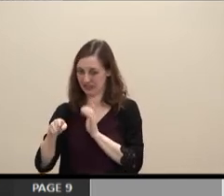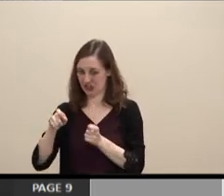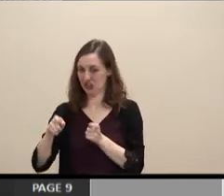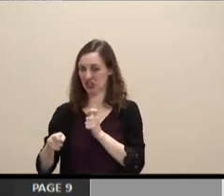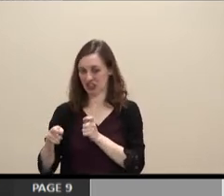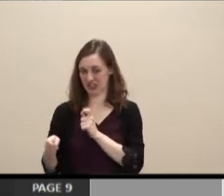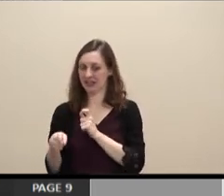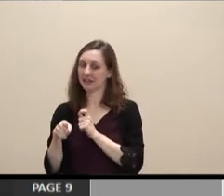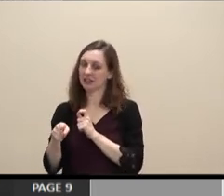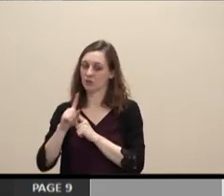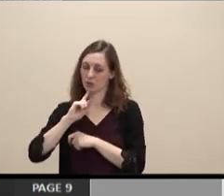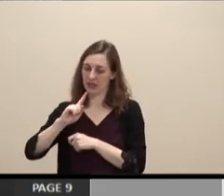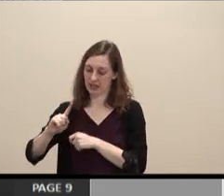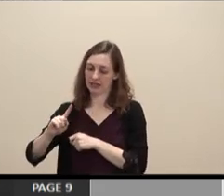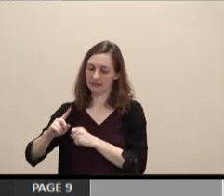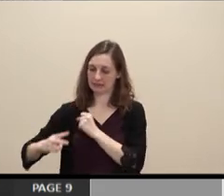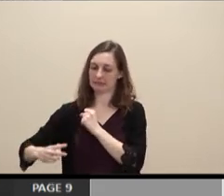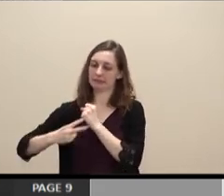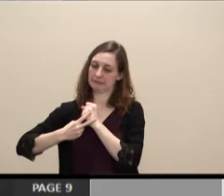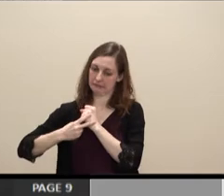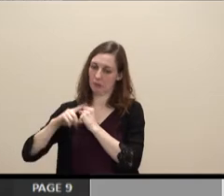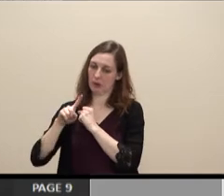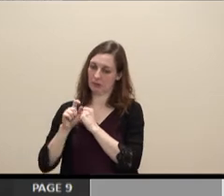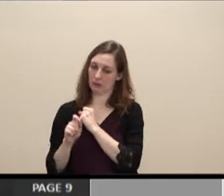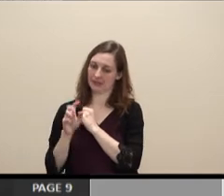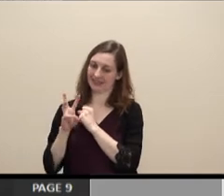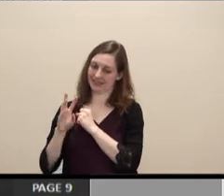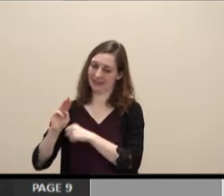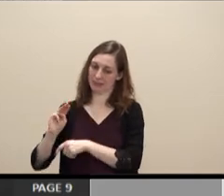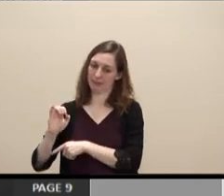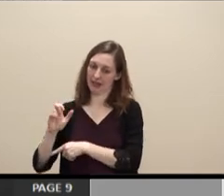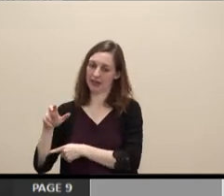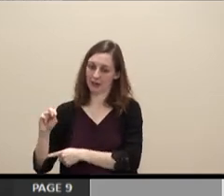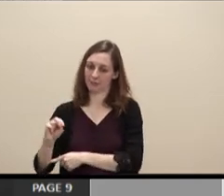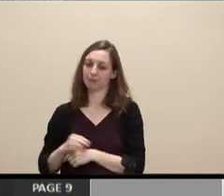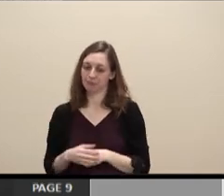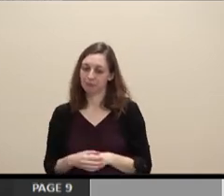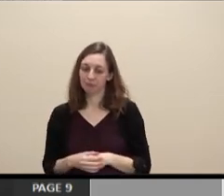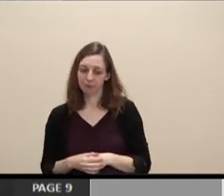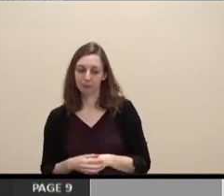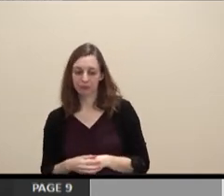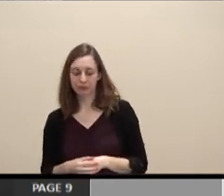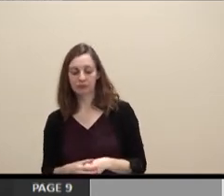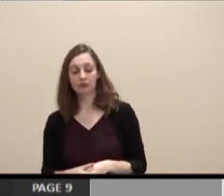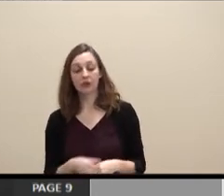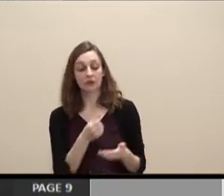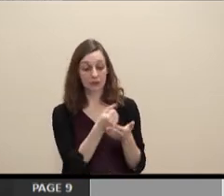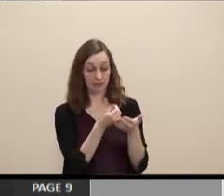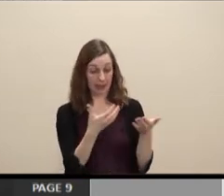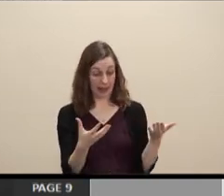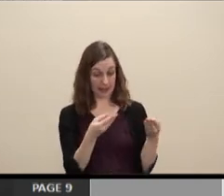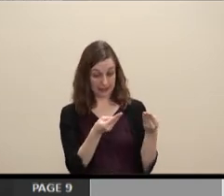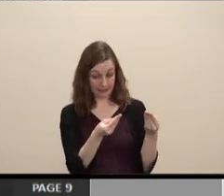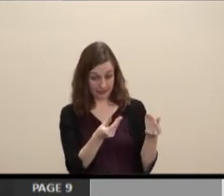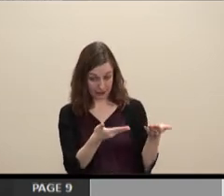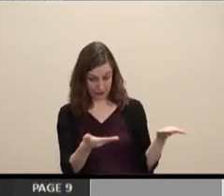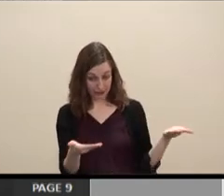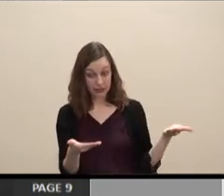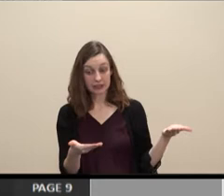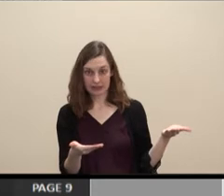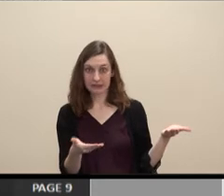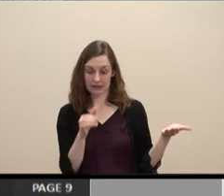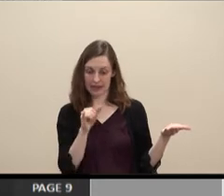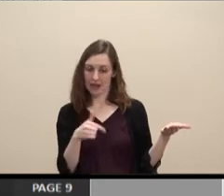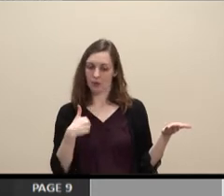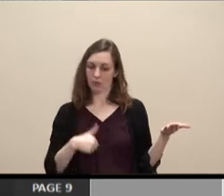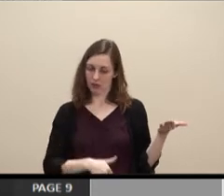amended budget, there's a difference of $1.6 million. Supplies and materials, we spent a lot of money on